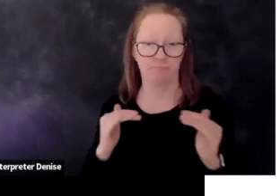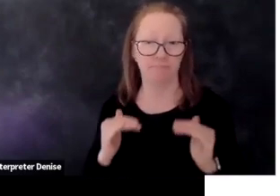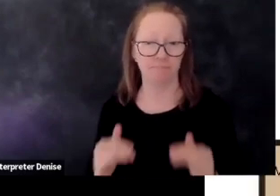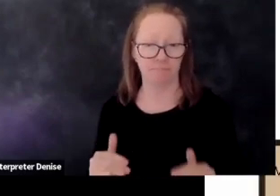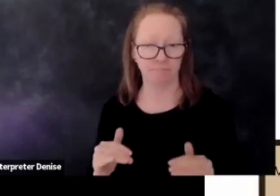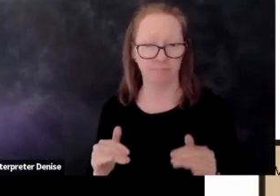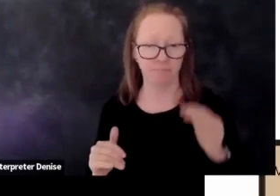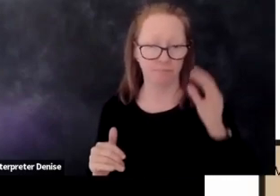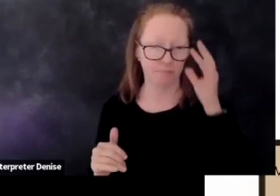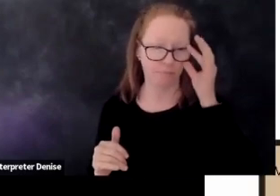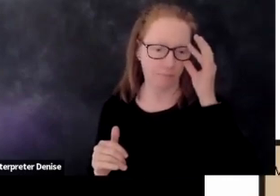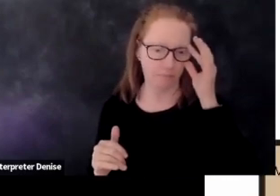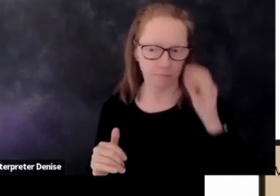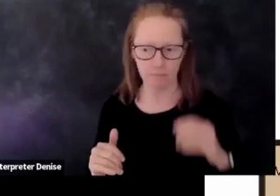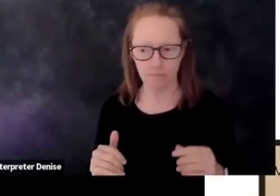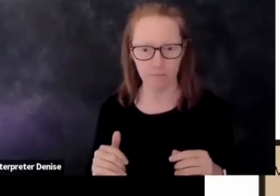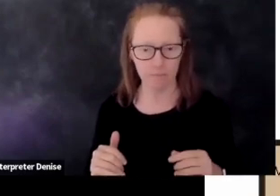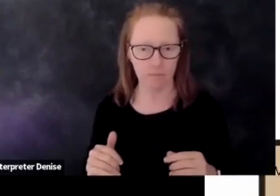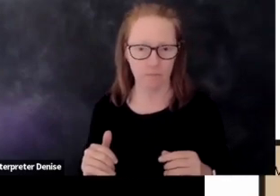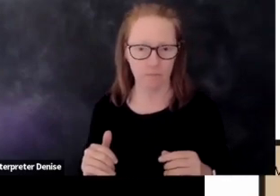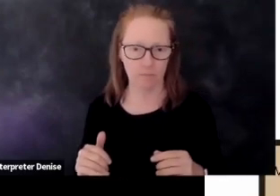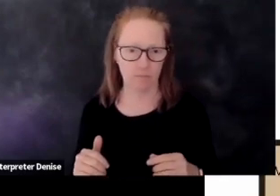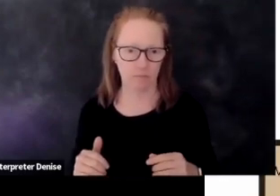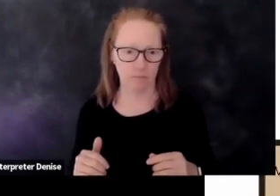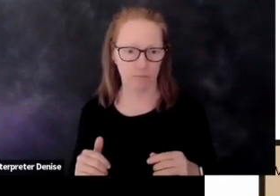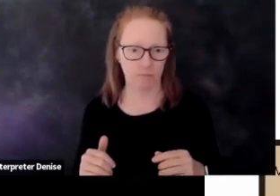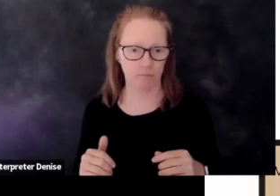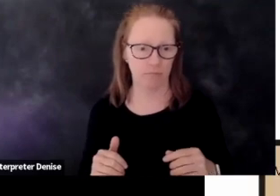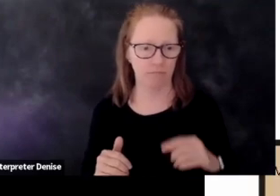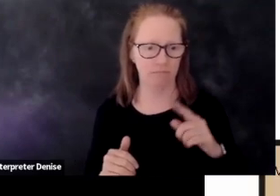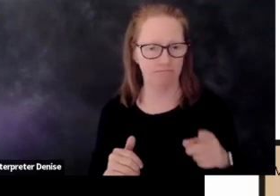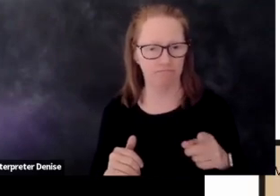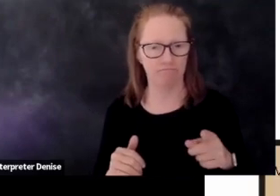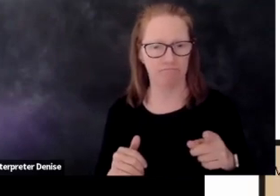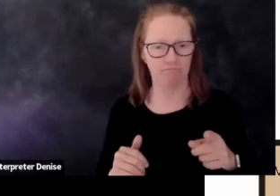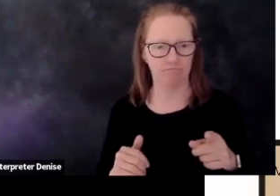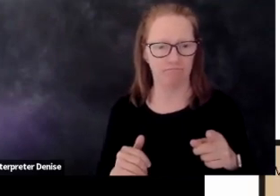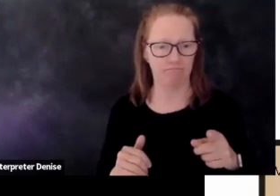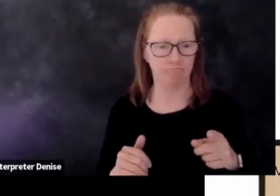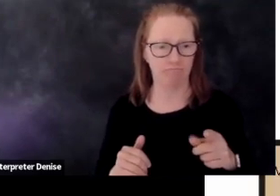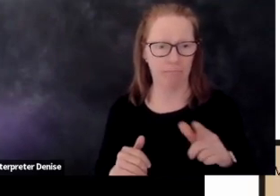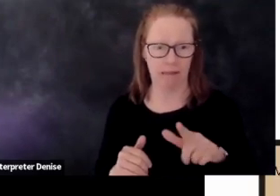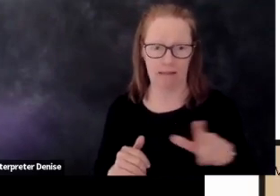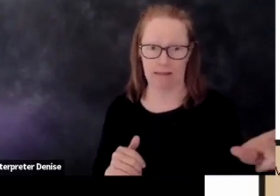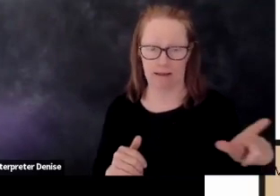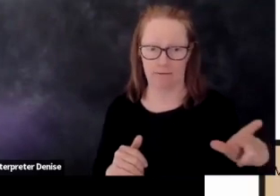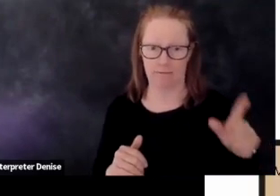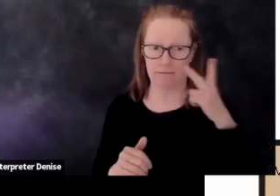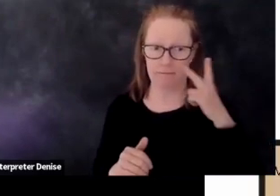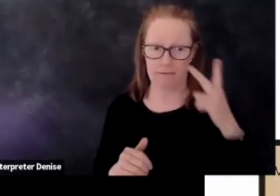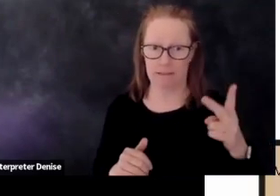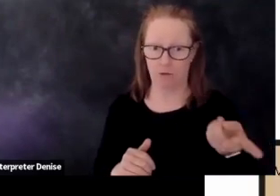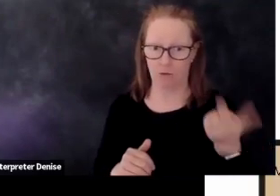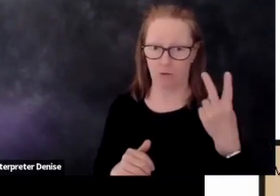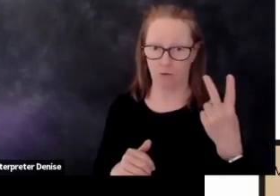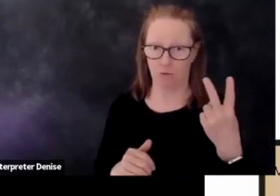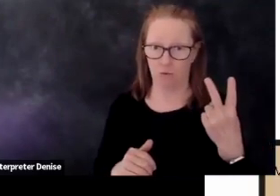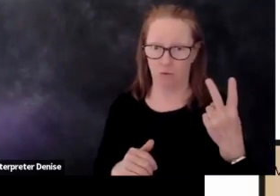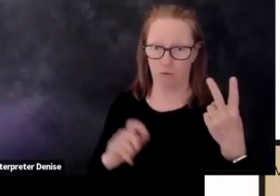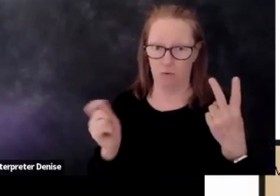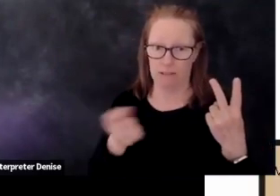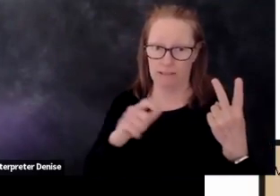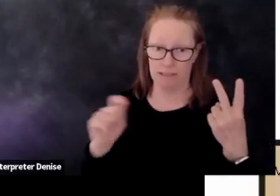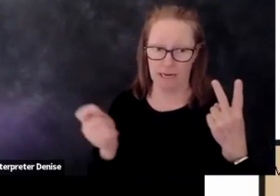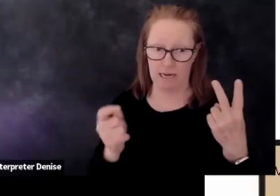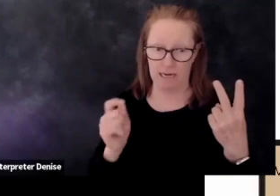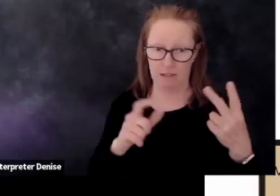Dan. This is sort of a hybrid of the two. On the left side, you see the two tennis courts going the short way. On the right side